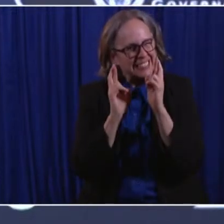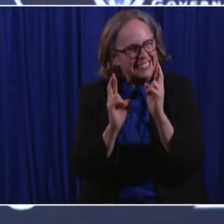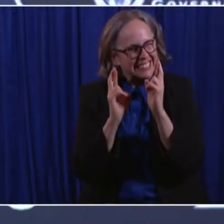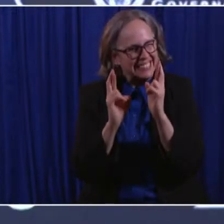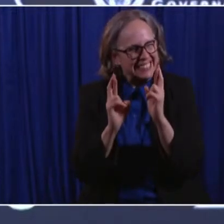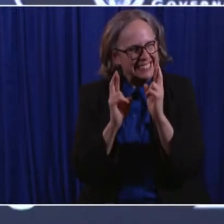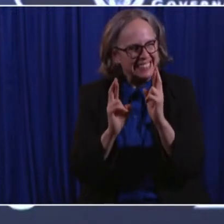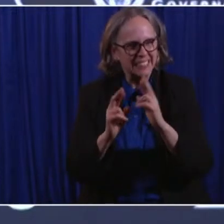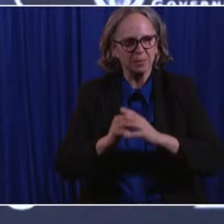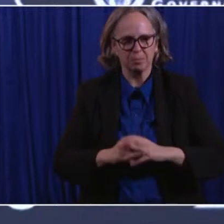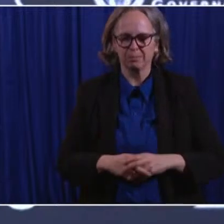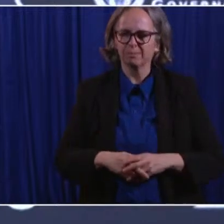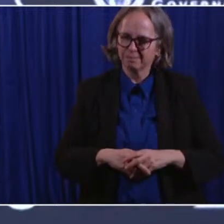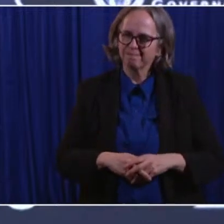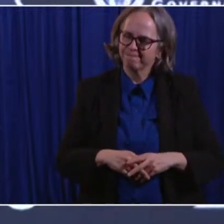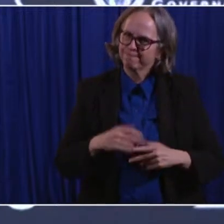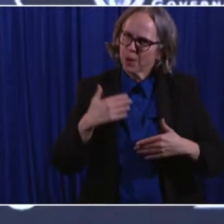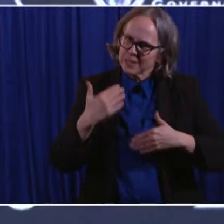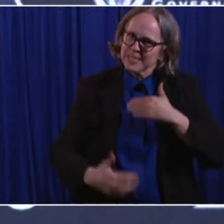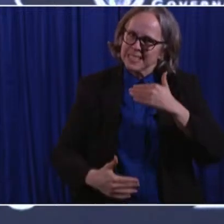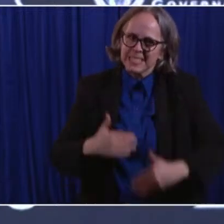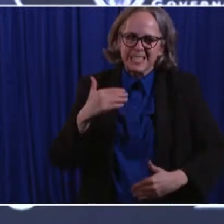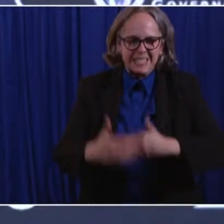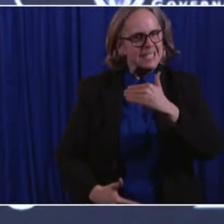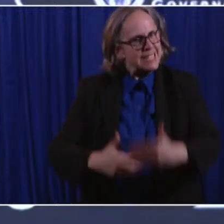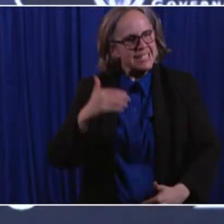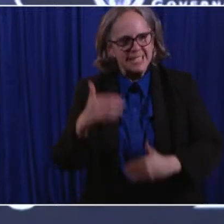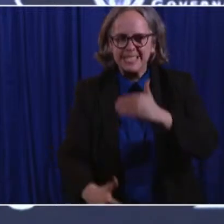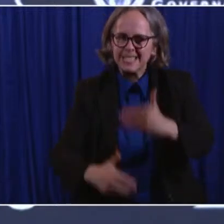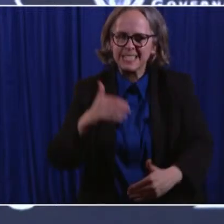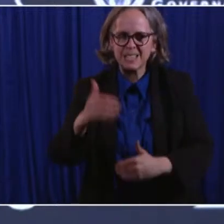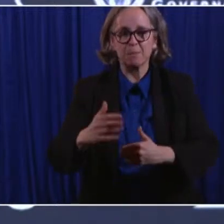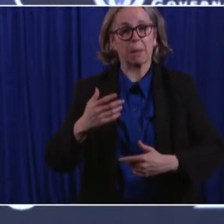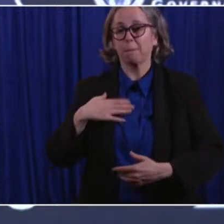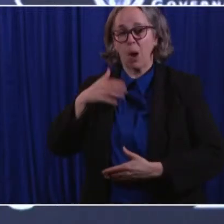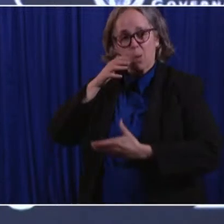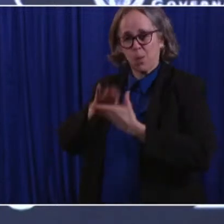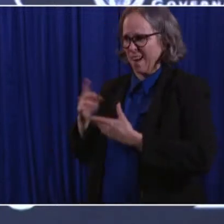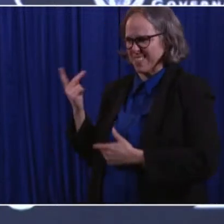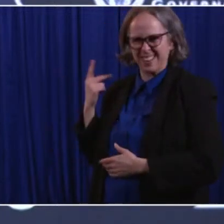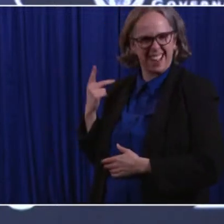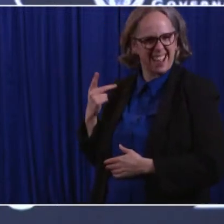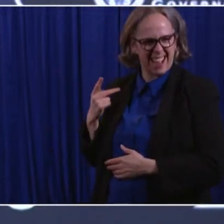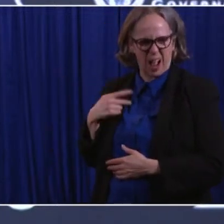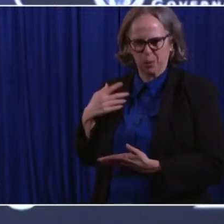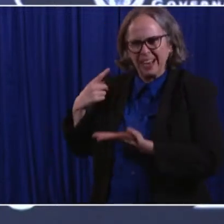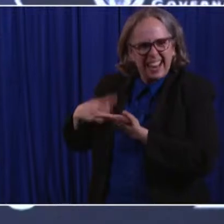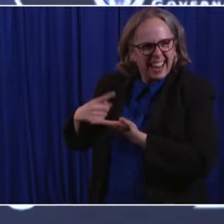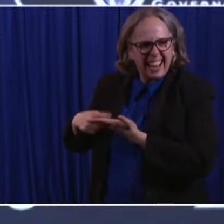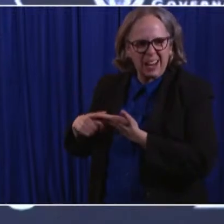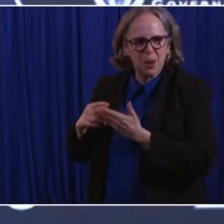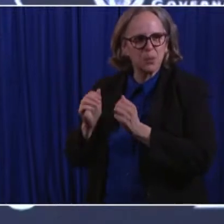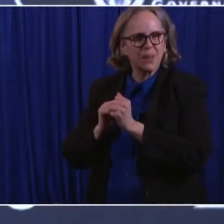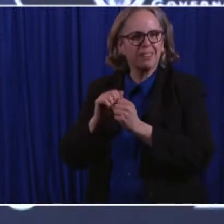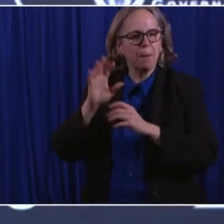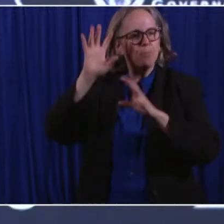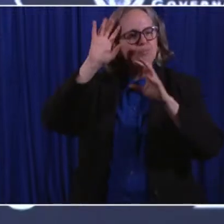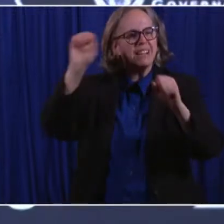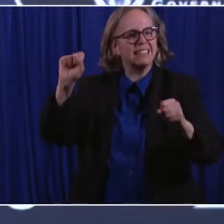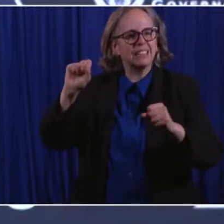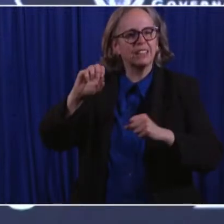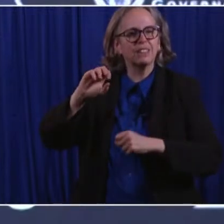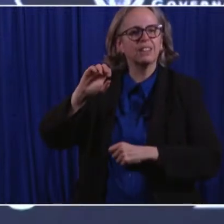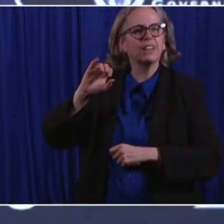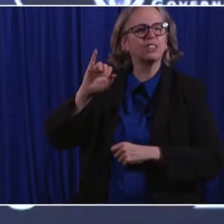task. I was talking with Fran, I was talking to Father Graham a moment ago before we walked in, and, we